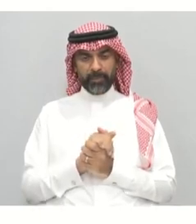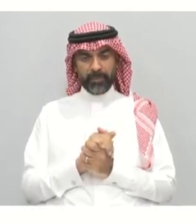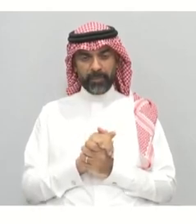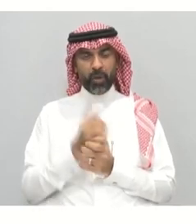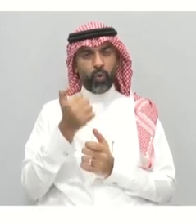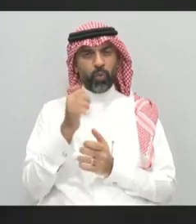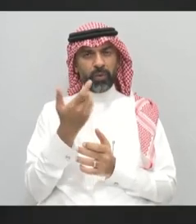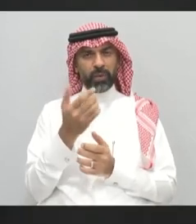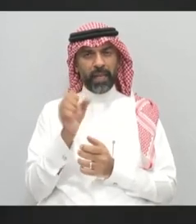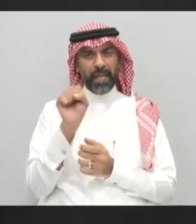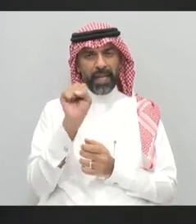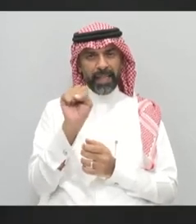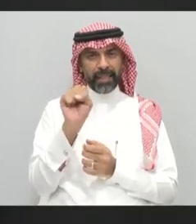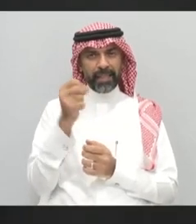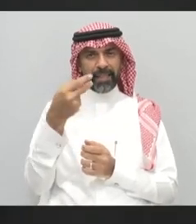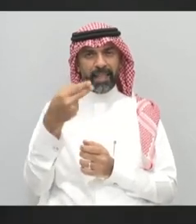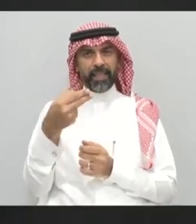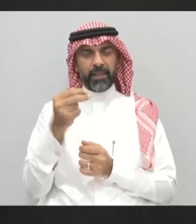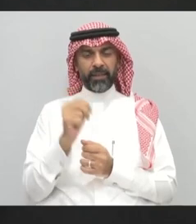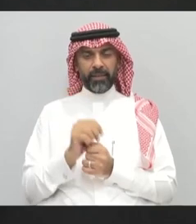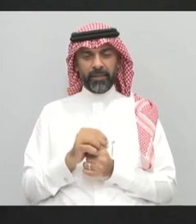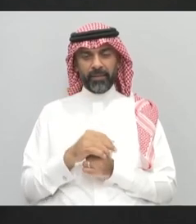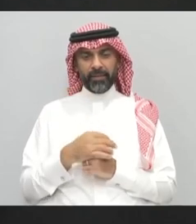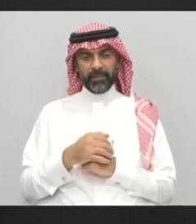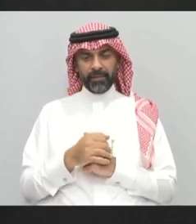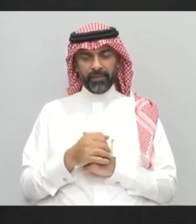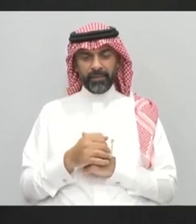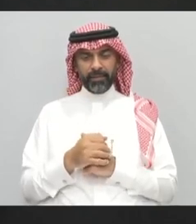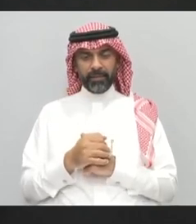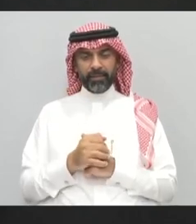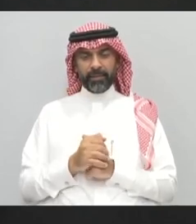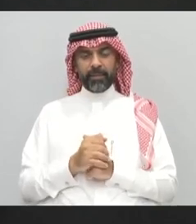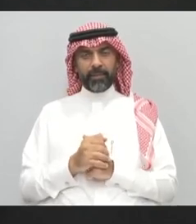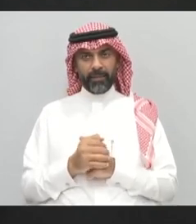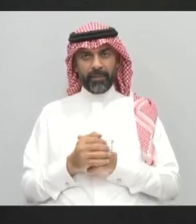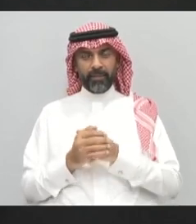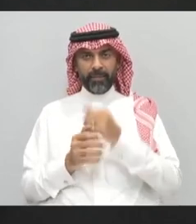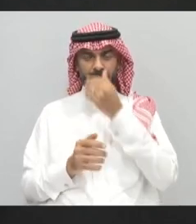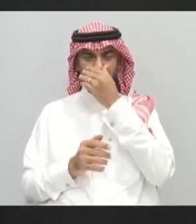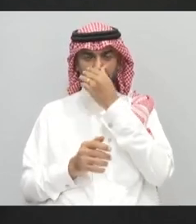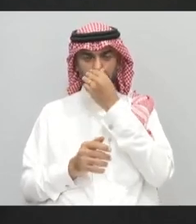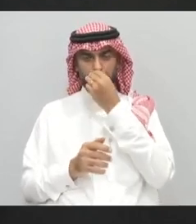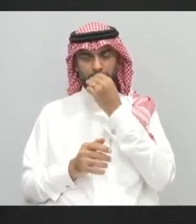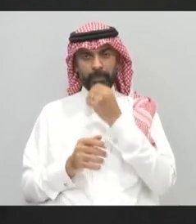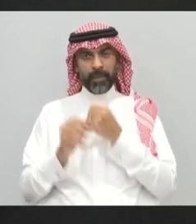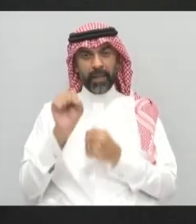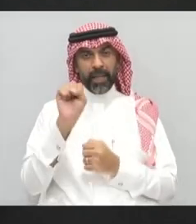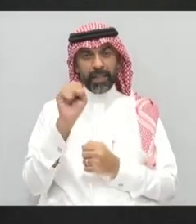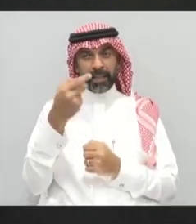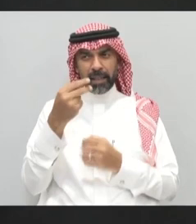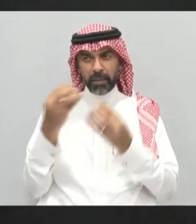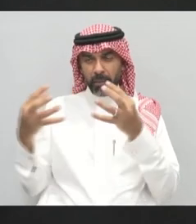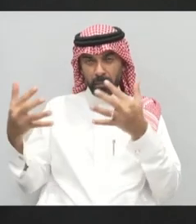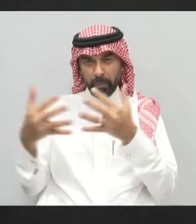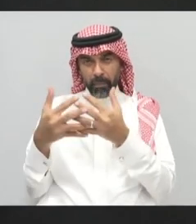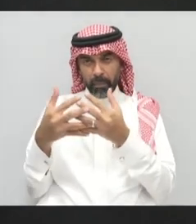Here we have a digraph. We have S and H. S and H, when we have S and